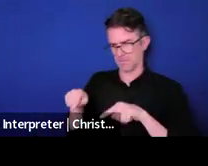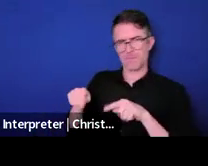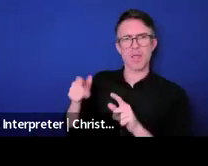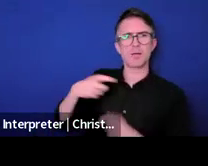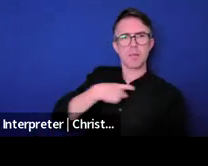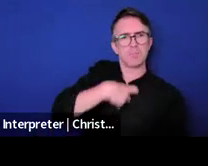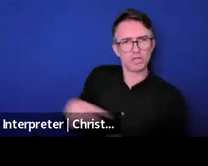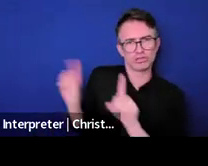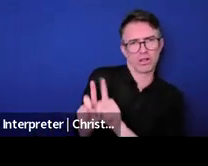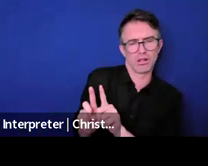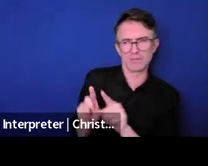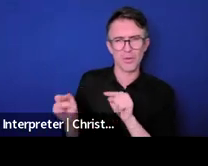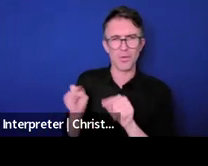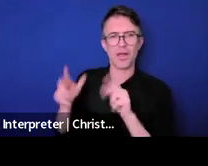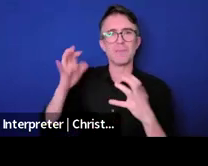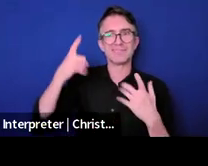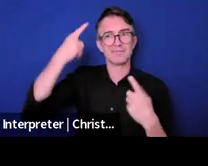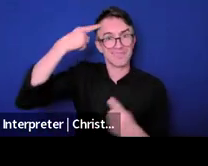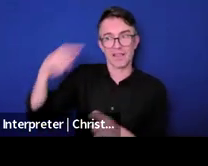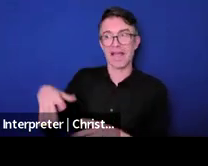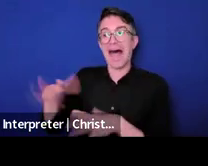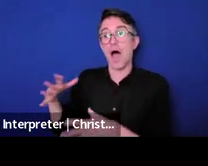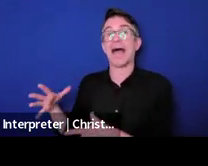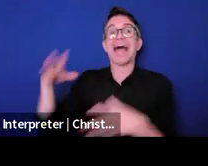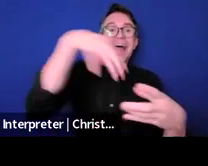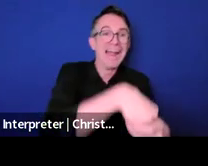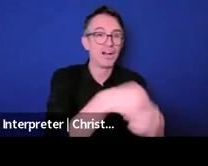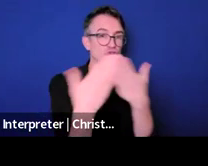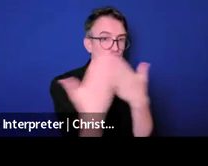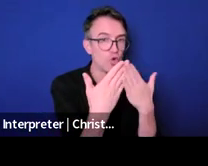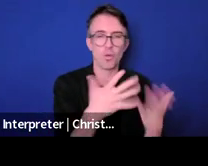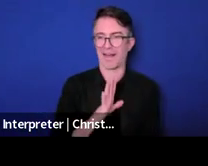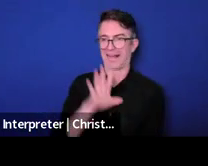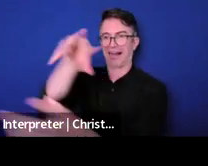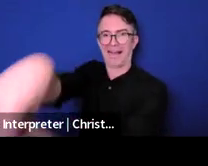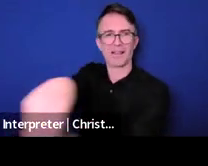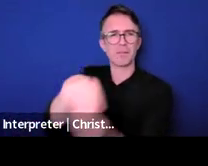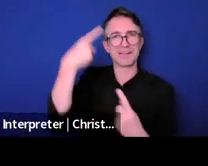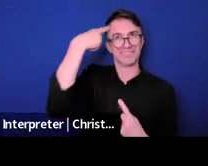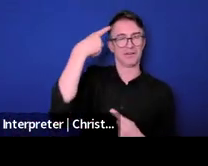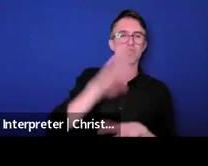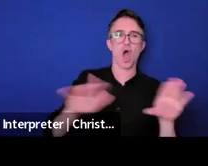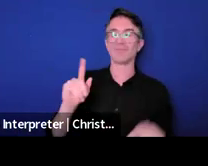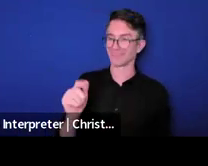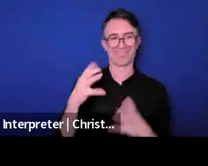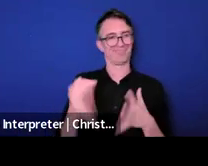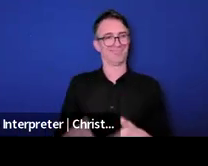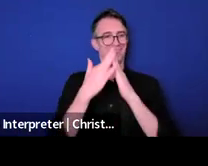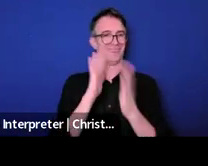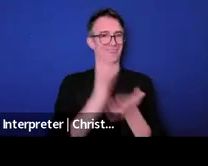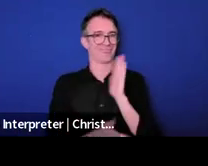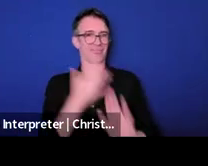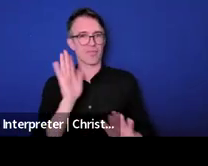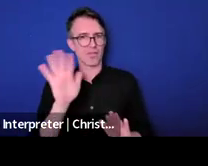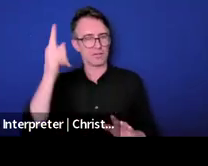well? Another example, if you can move to the next slide, please. It's about family-friendly policies